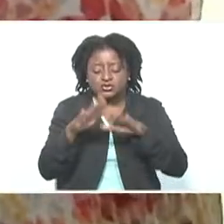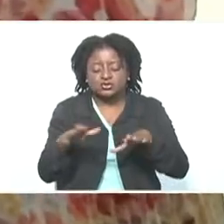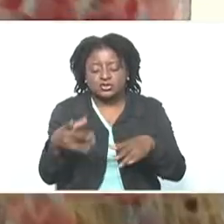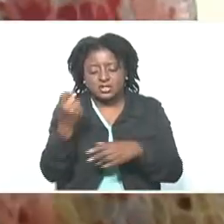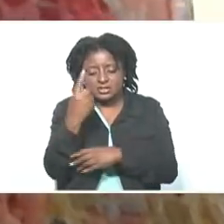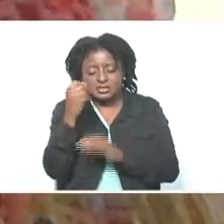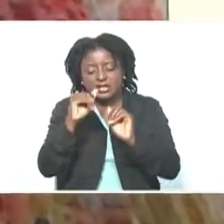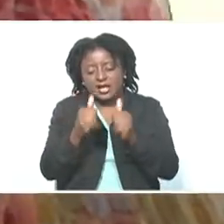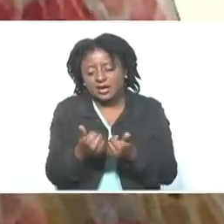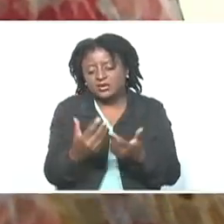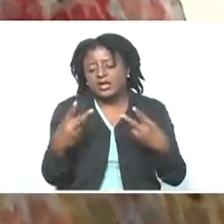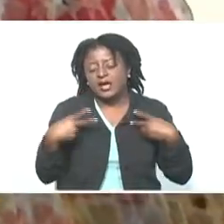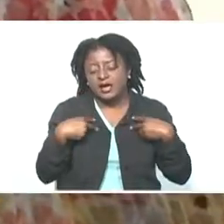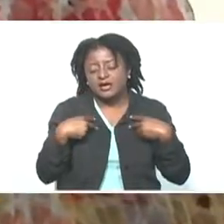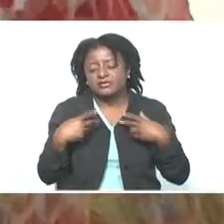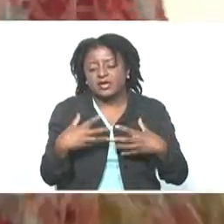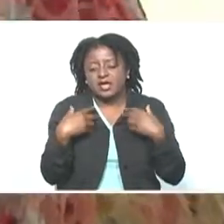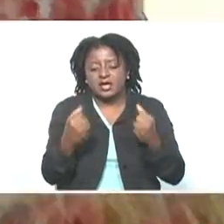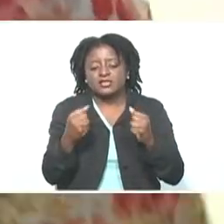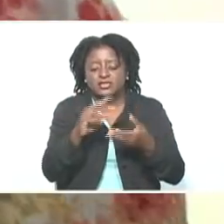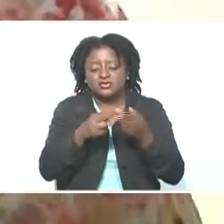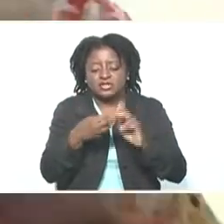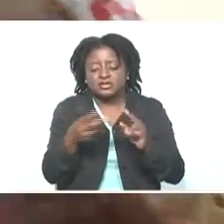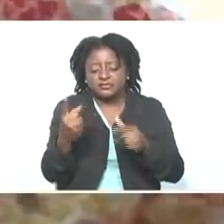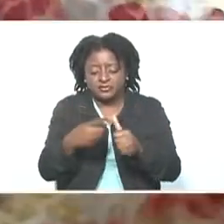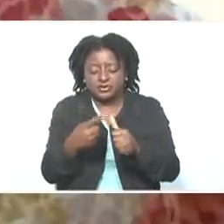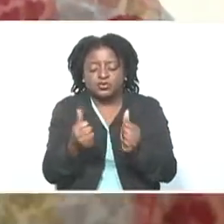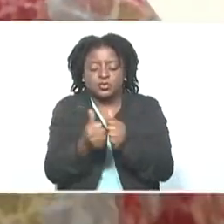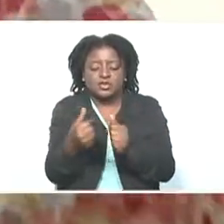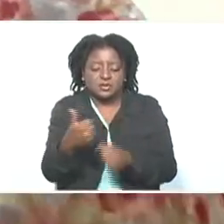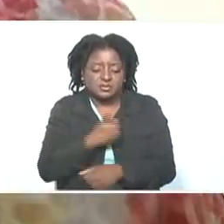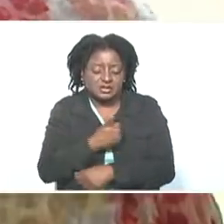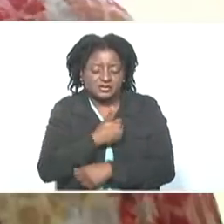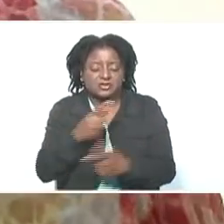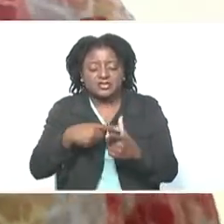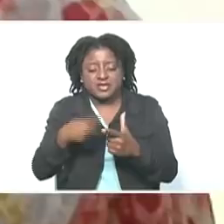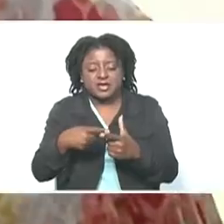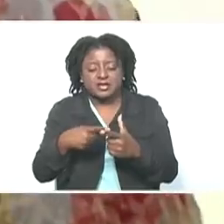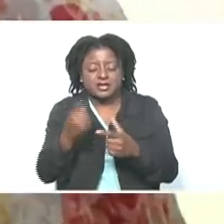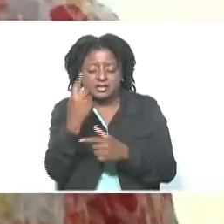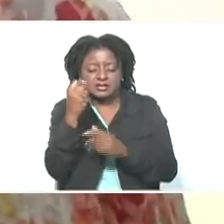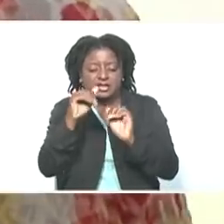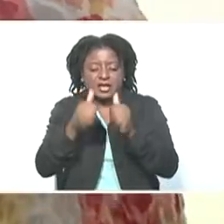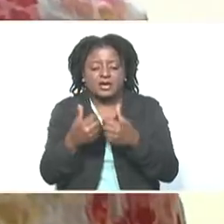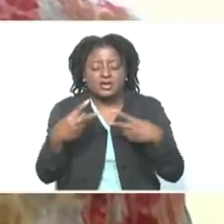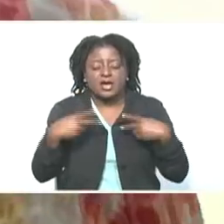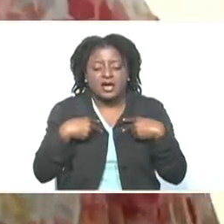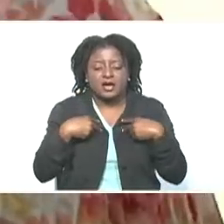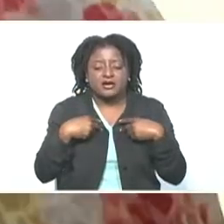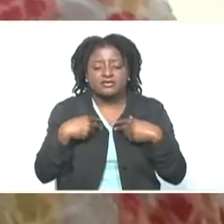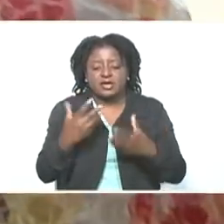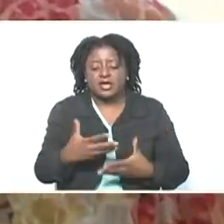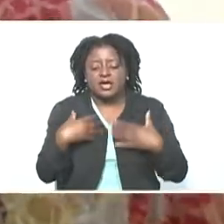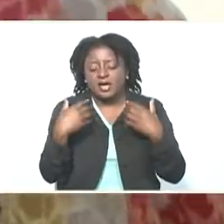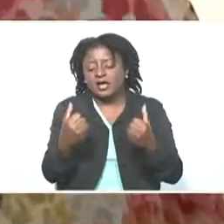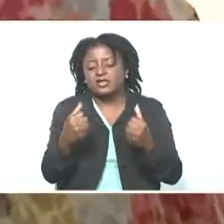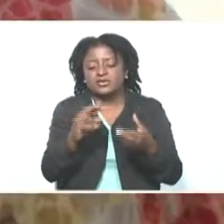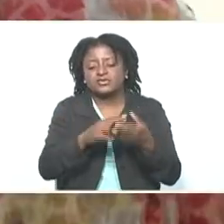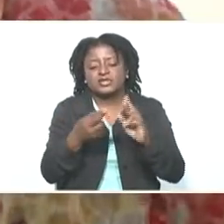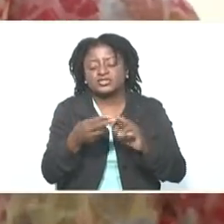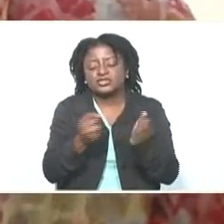healthy relationship first with themselves, and then they can understand how to have healthy relationships with everybody else, then we